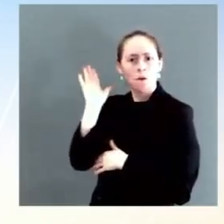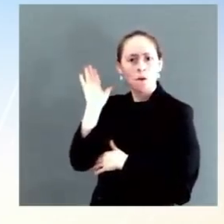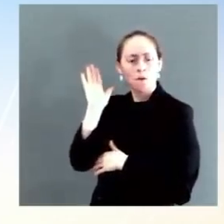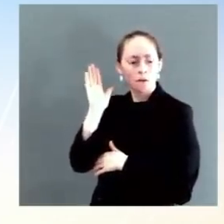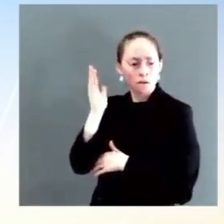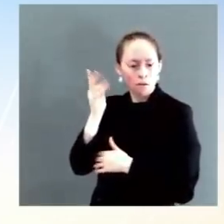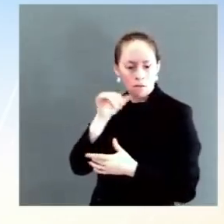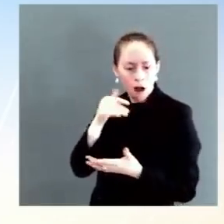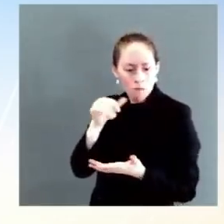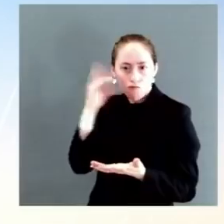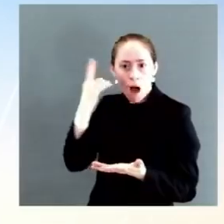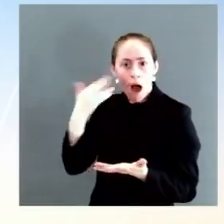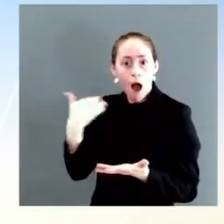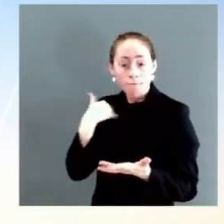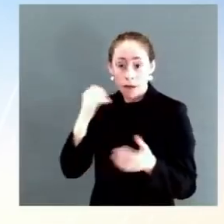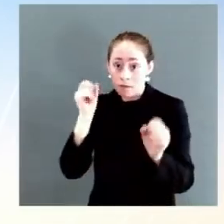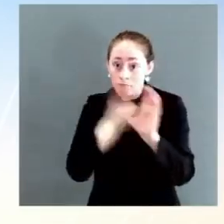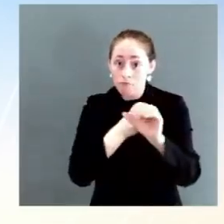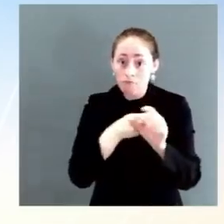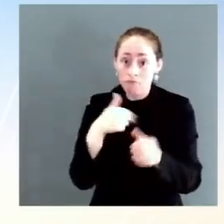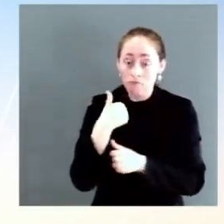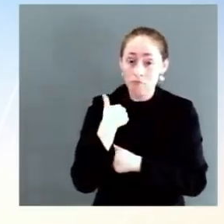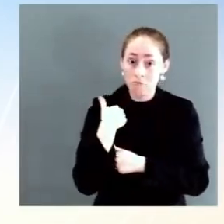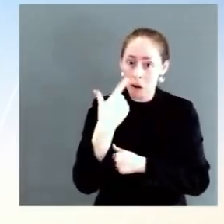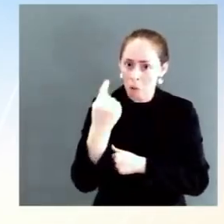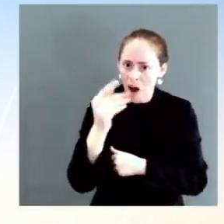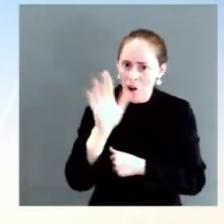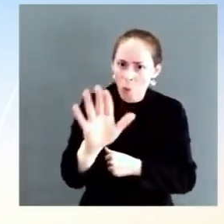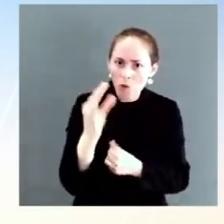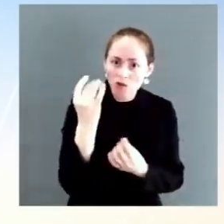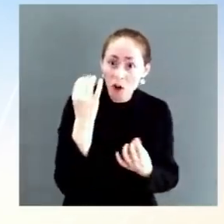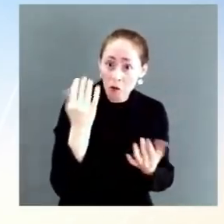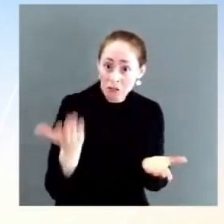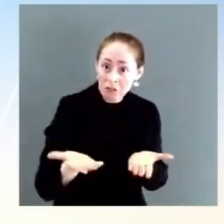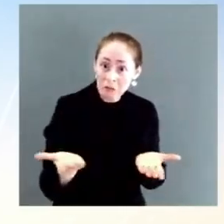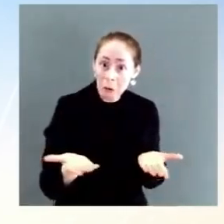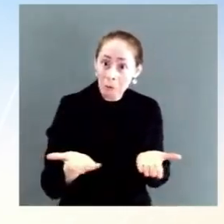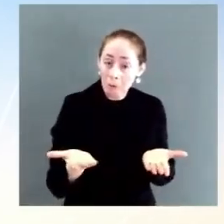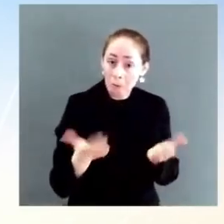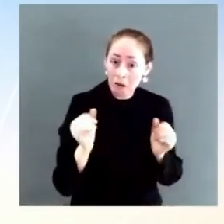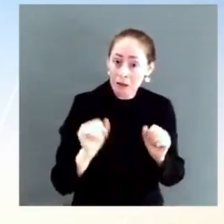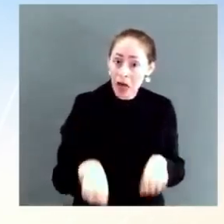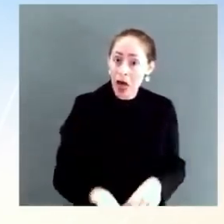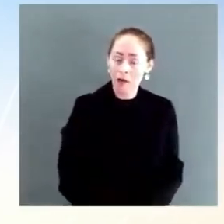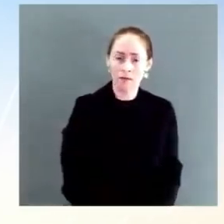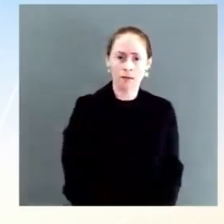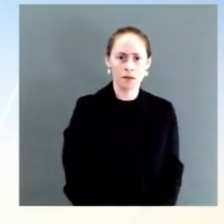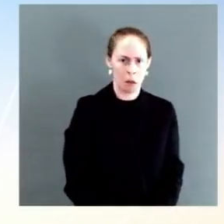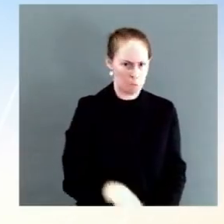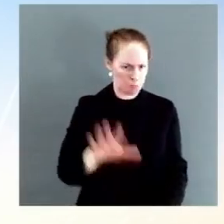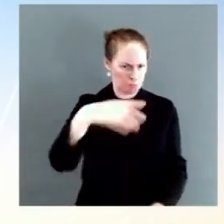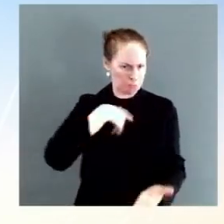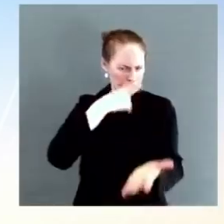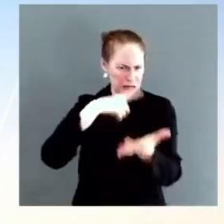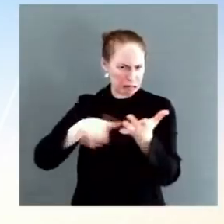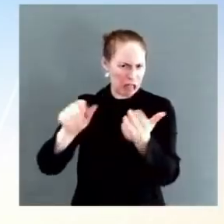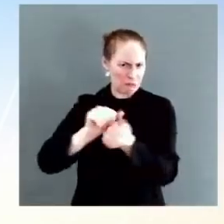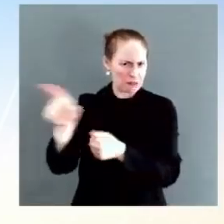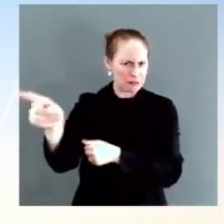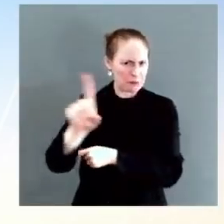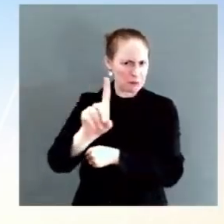new from them on that front. Go ahead, Peter. Thank you, Jen. Happy birthday. Thank you. The president talks You about. better ask me a really hard question now,